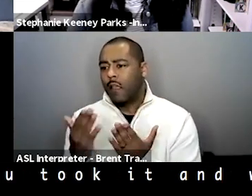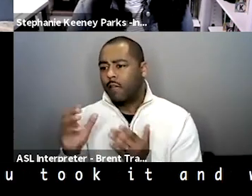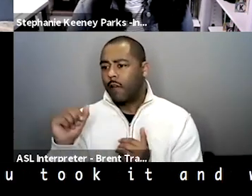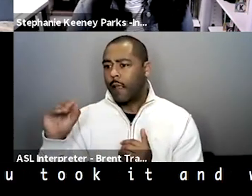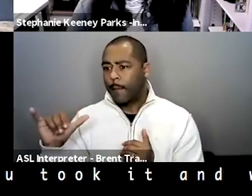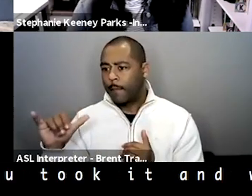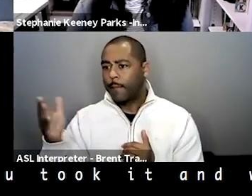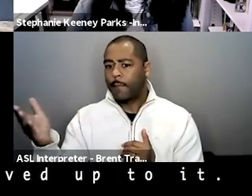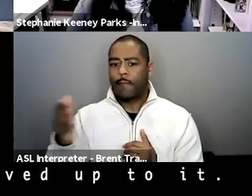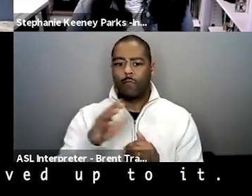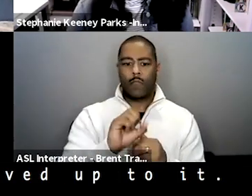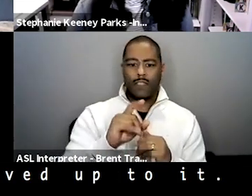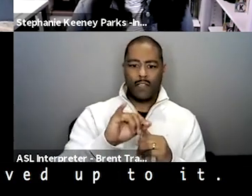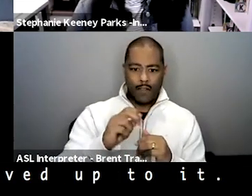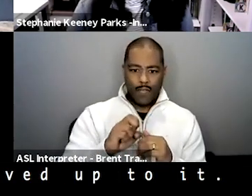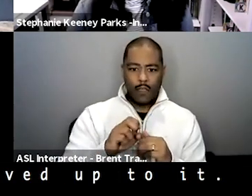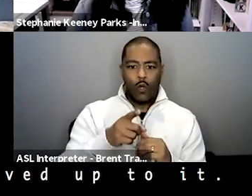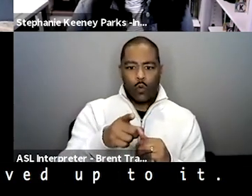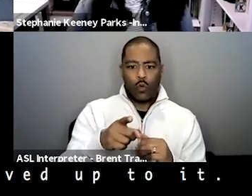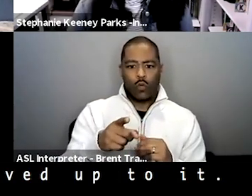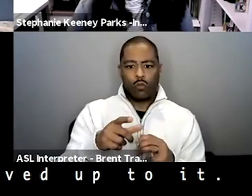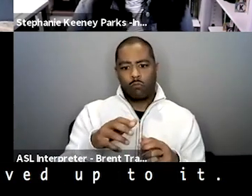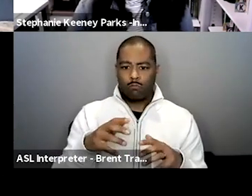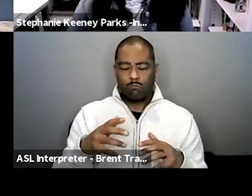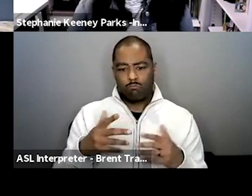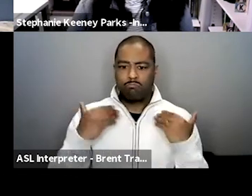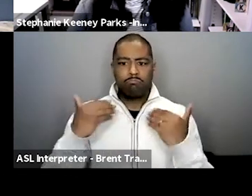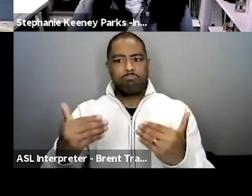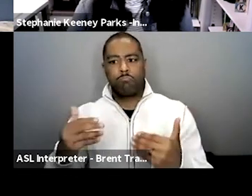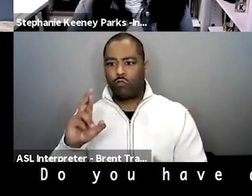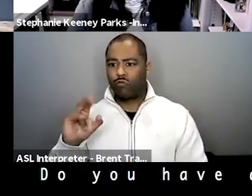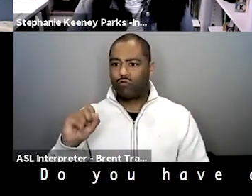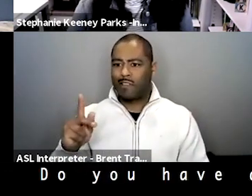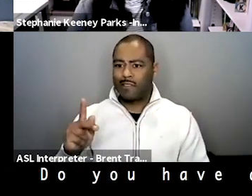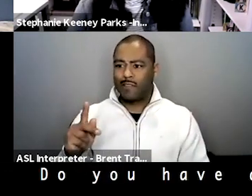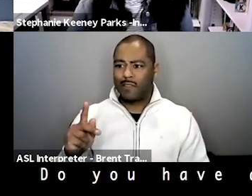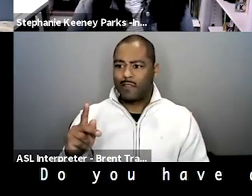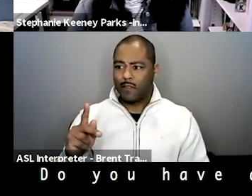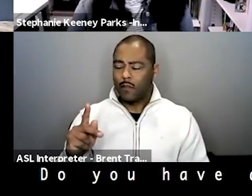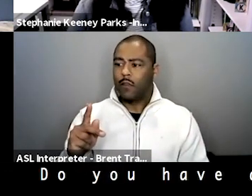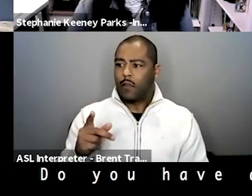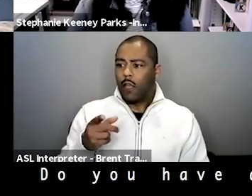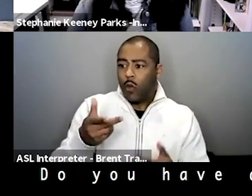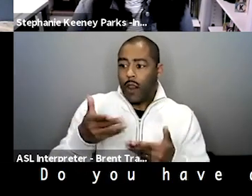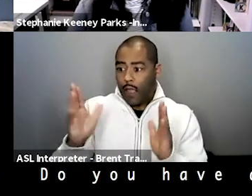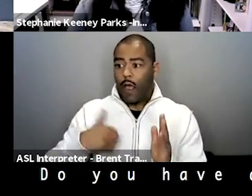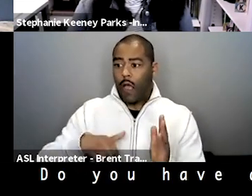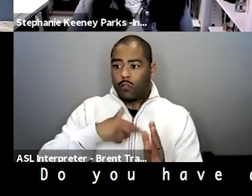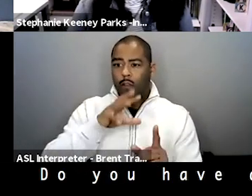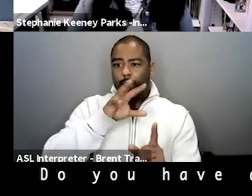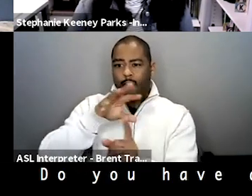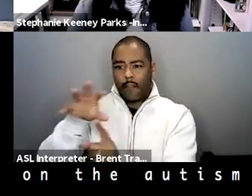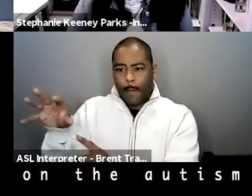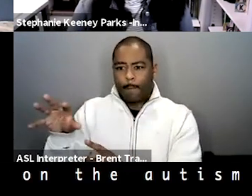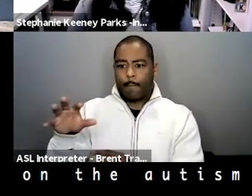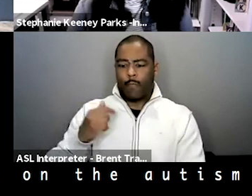because it's a big risk that you take. And you took it and we think we've lived up to it. So thanks. Do